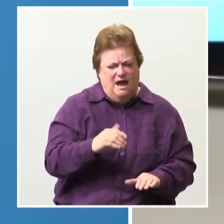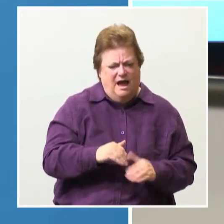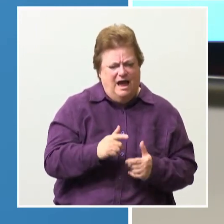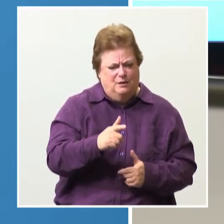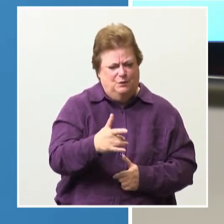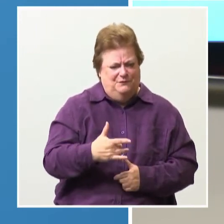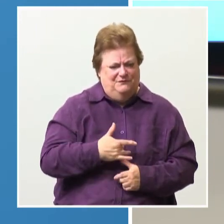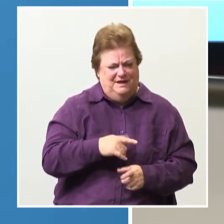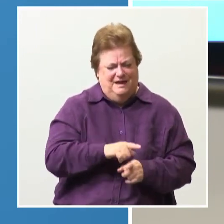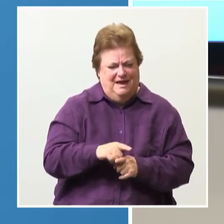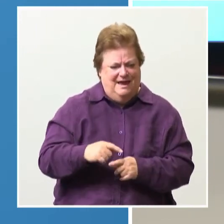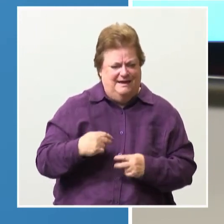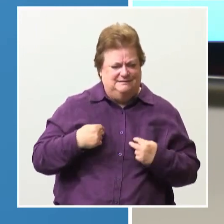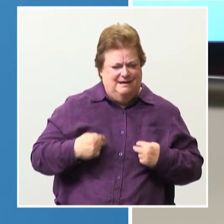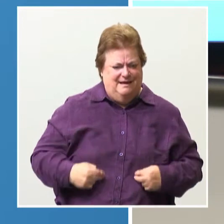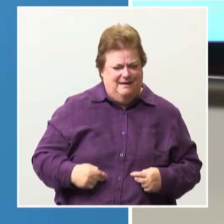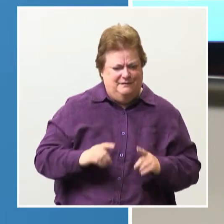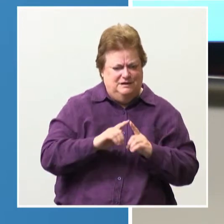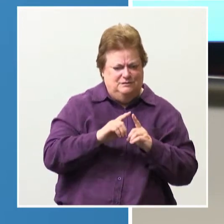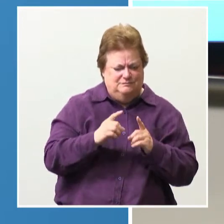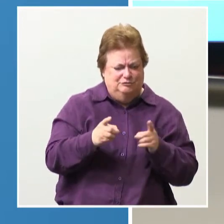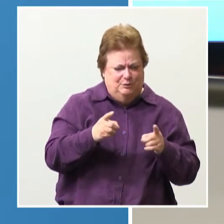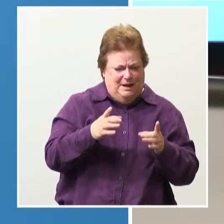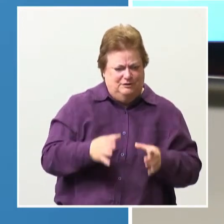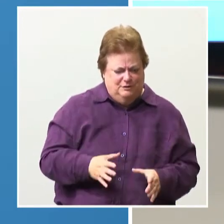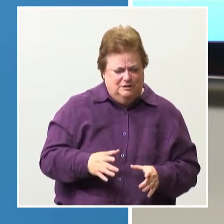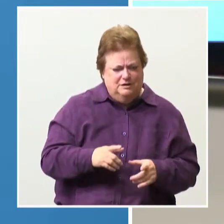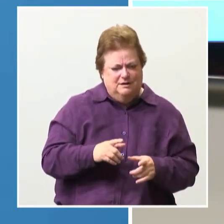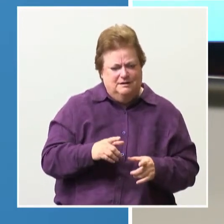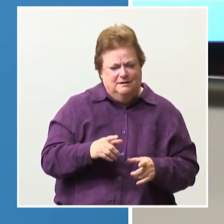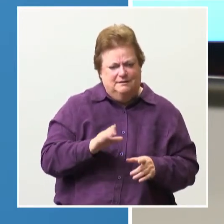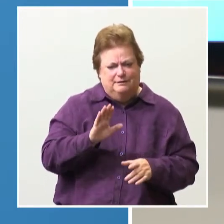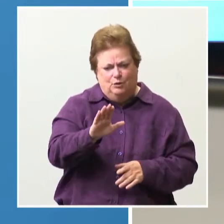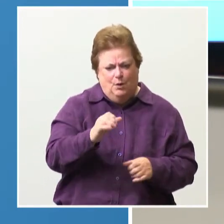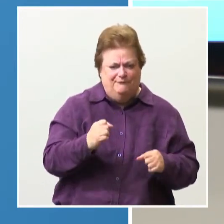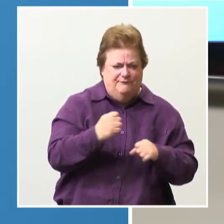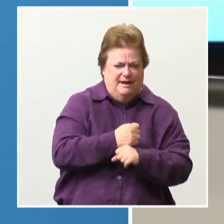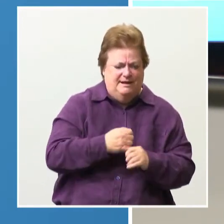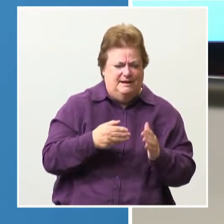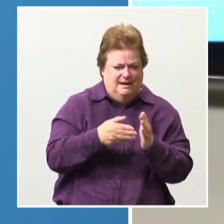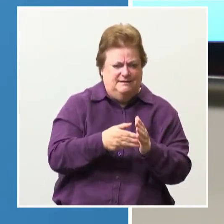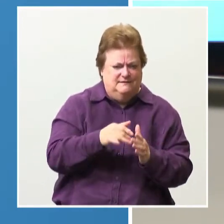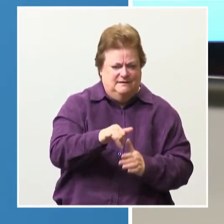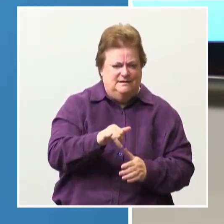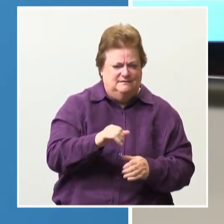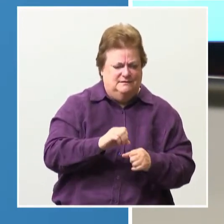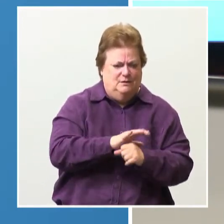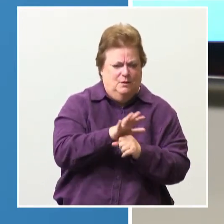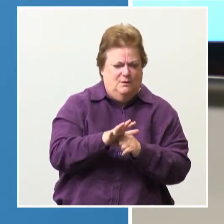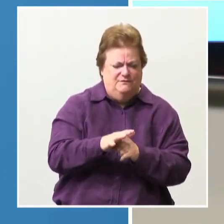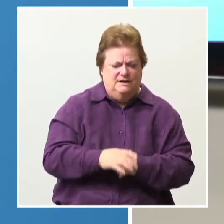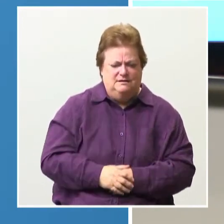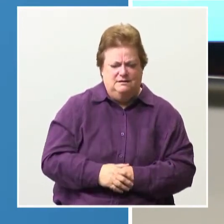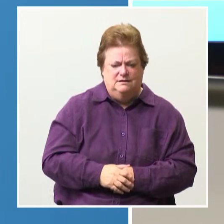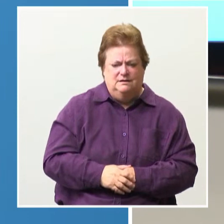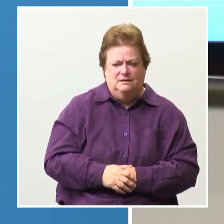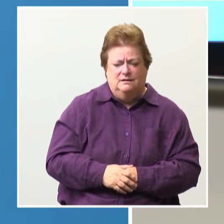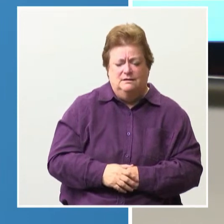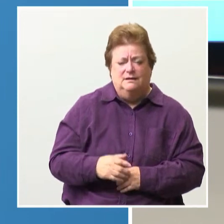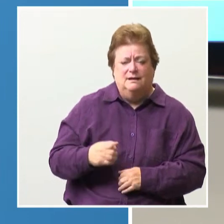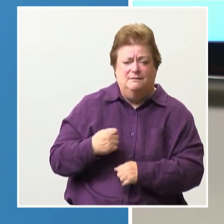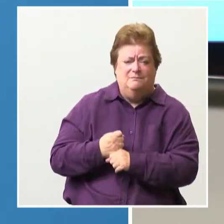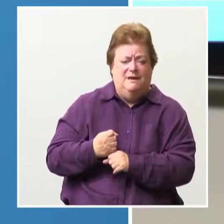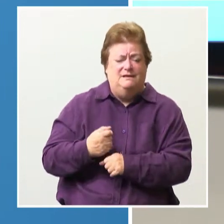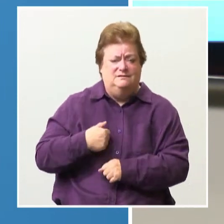director who's been leading the charge of combating this virus for nearly 2 years? Well, that makes me